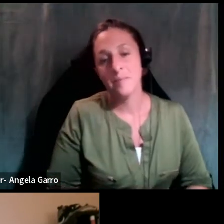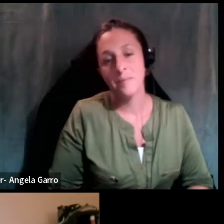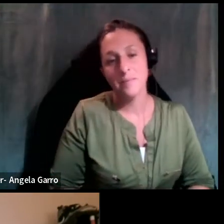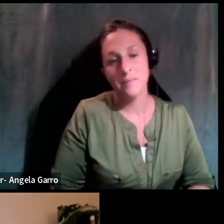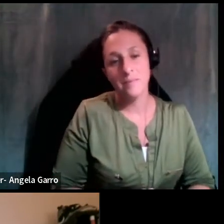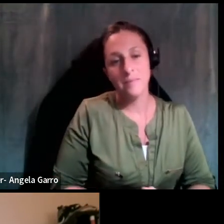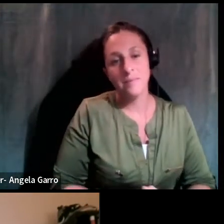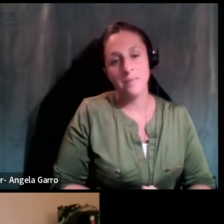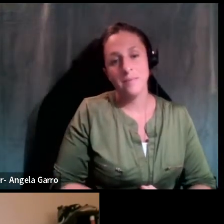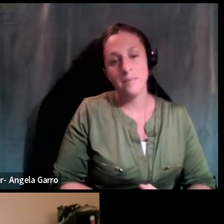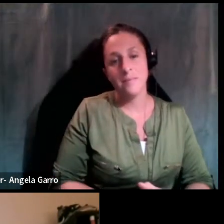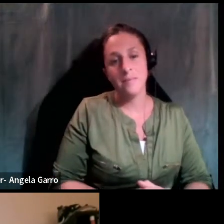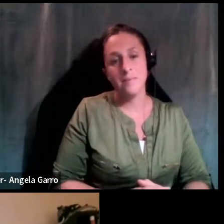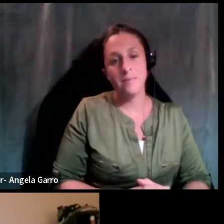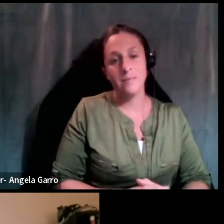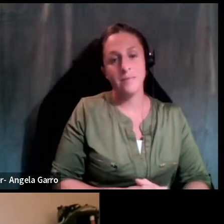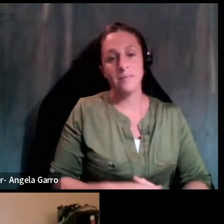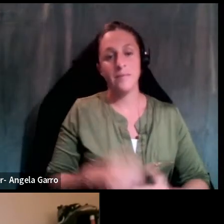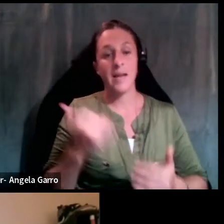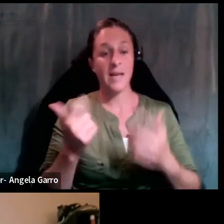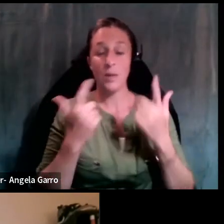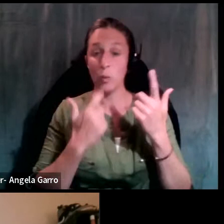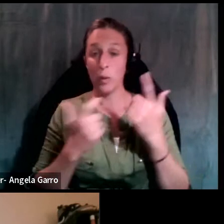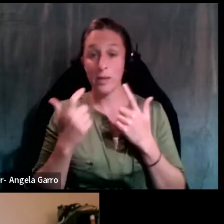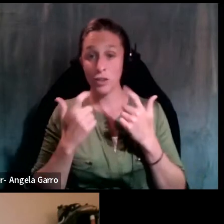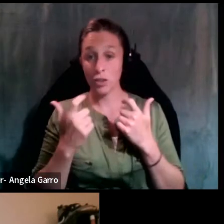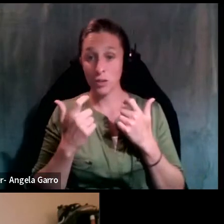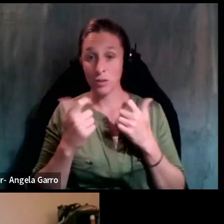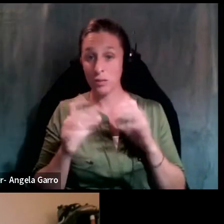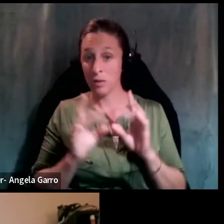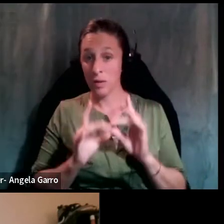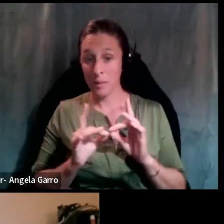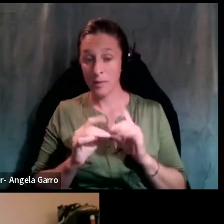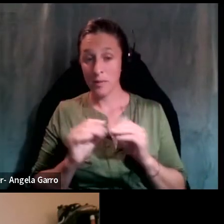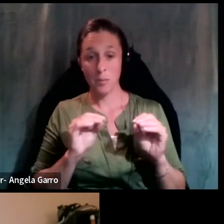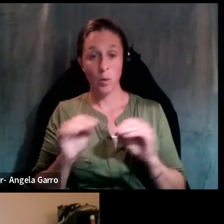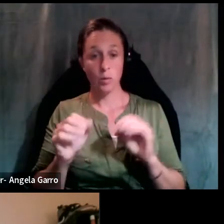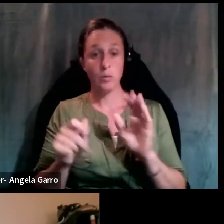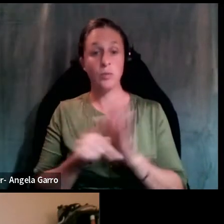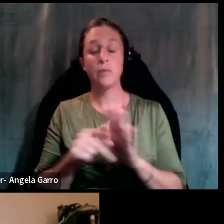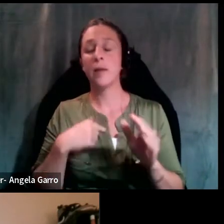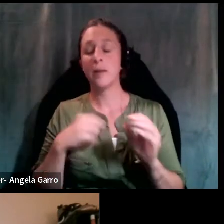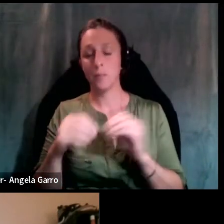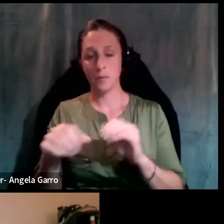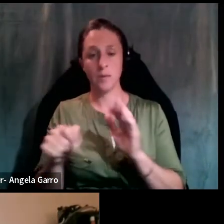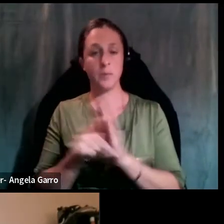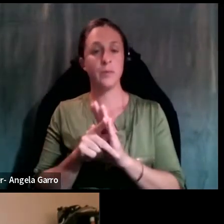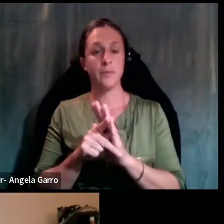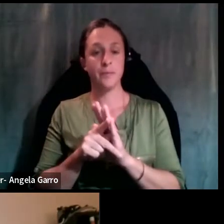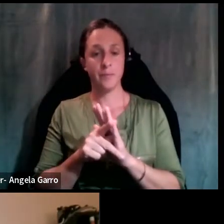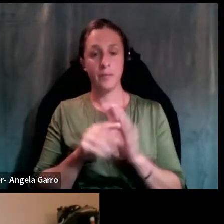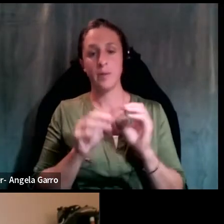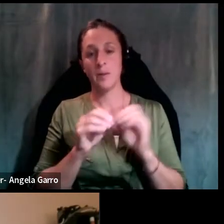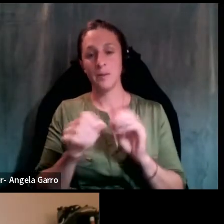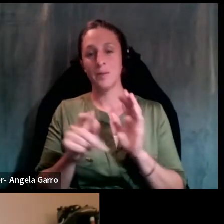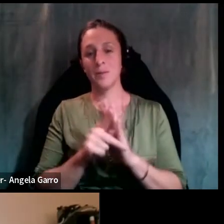Any questions? Any comments? Is this a motion to approve? Yes, please. I'll Okay. move to approve. There's a motion to approve the course of study. Is there a